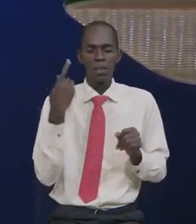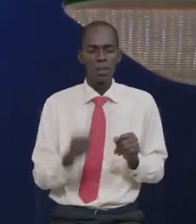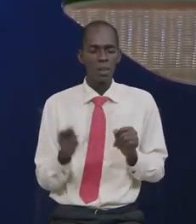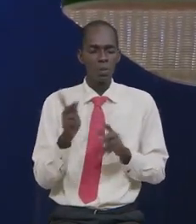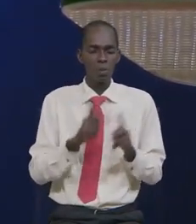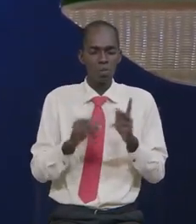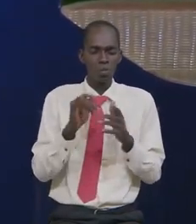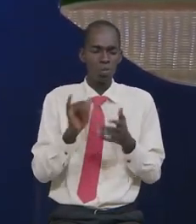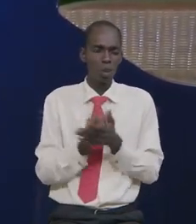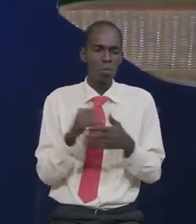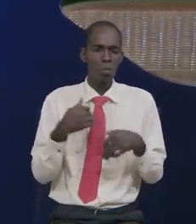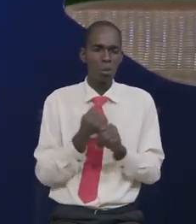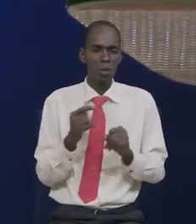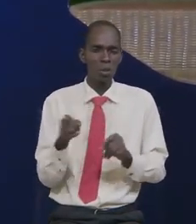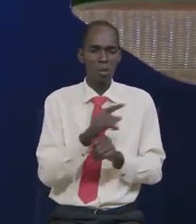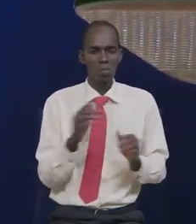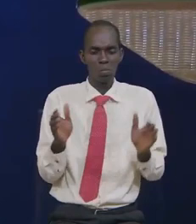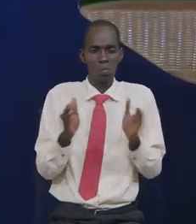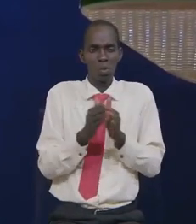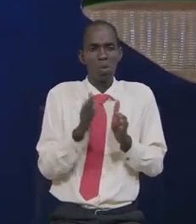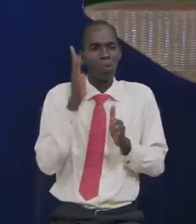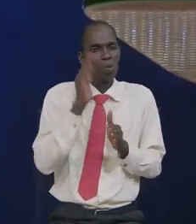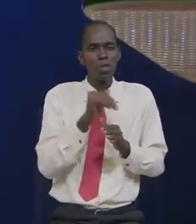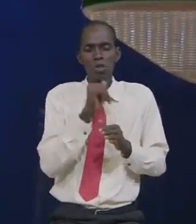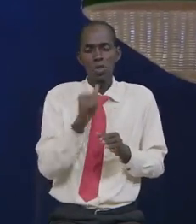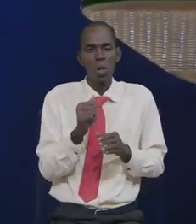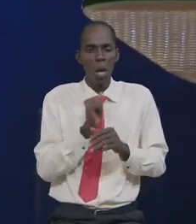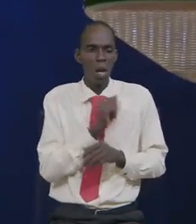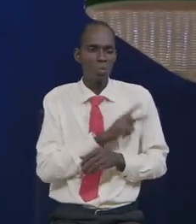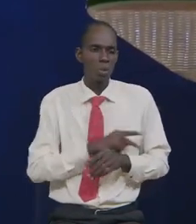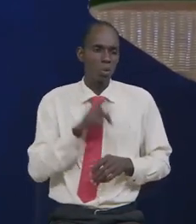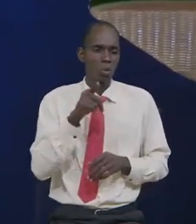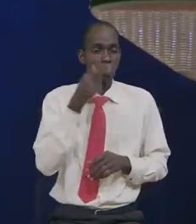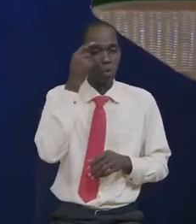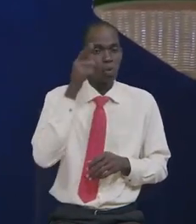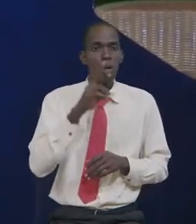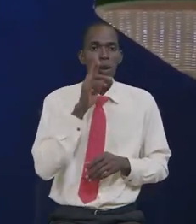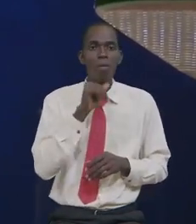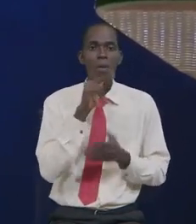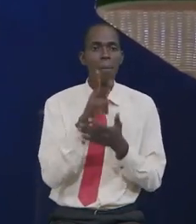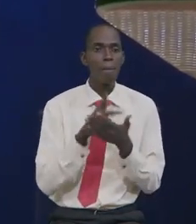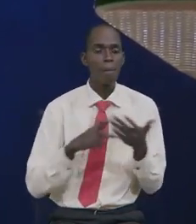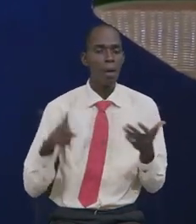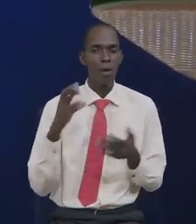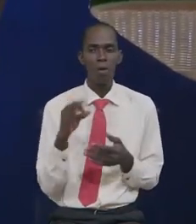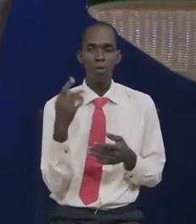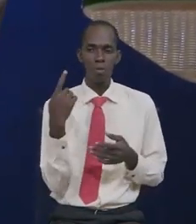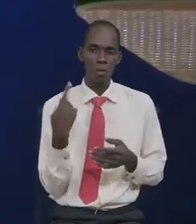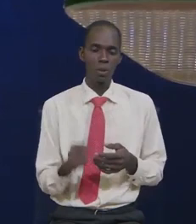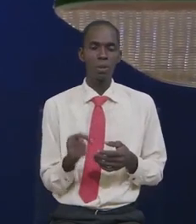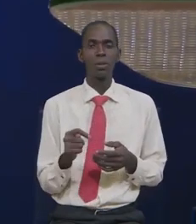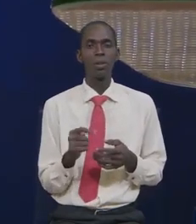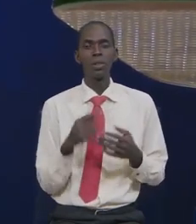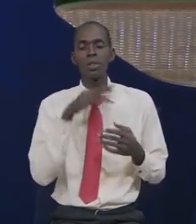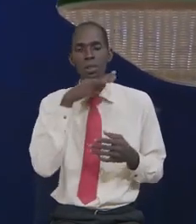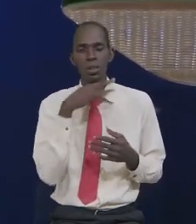they will not appreciate you, because you are not part of the iniquity. You are not going on with the iniquity. Because